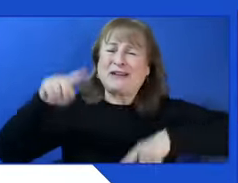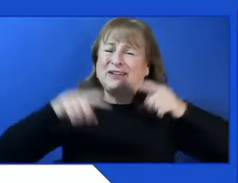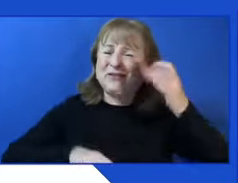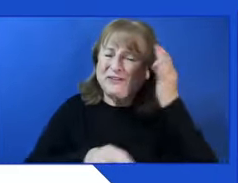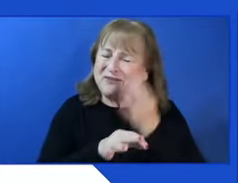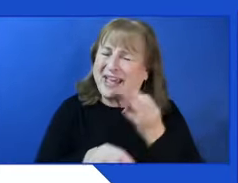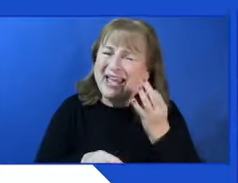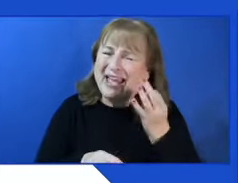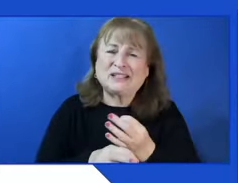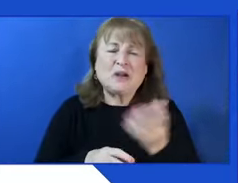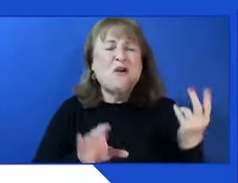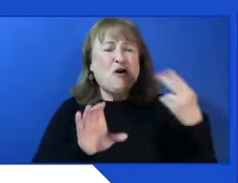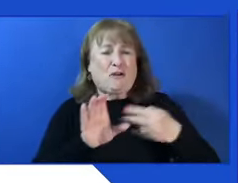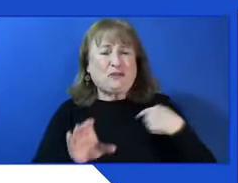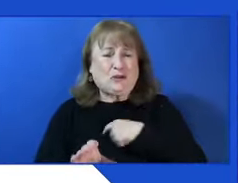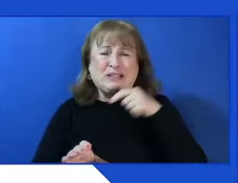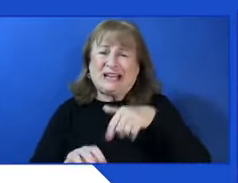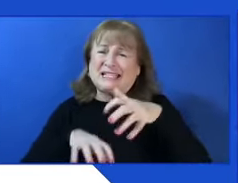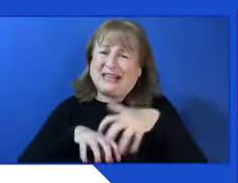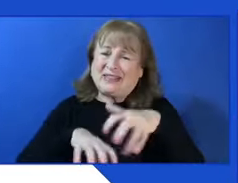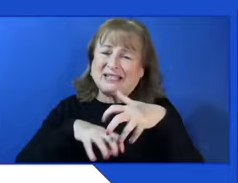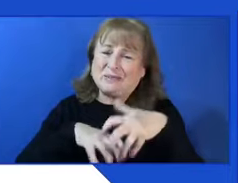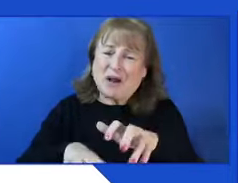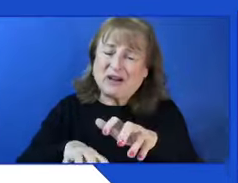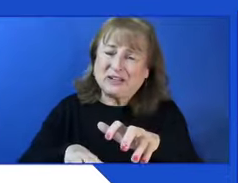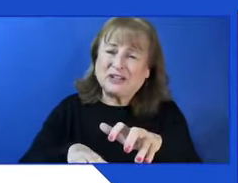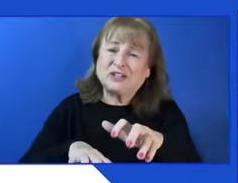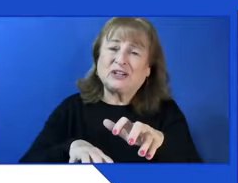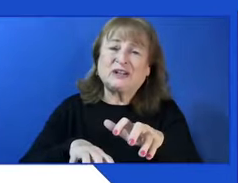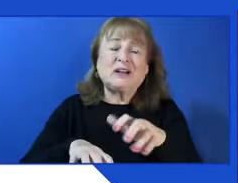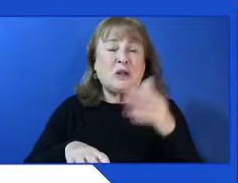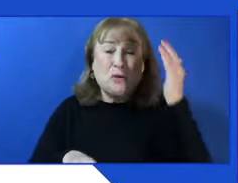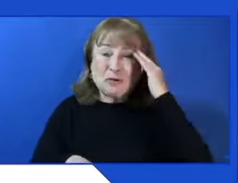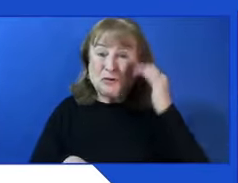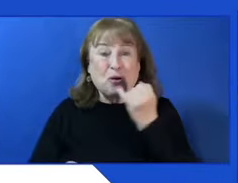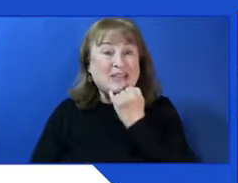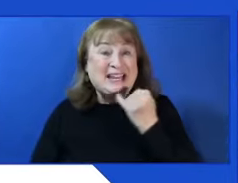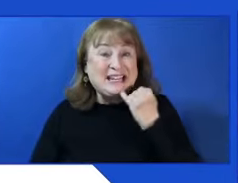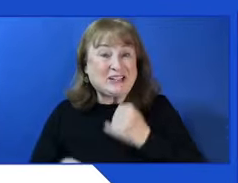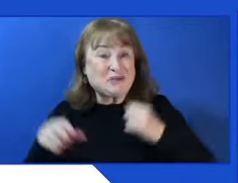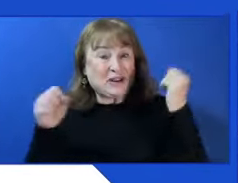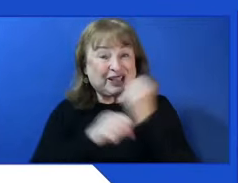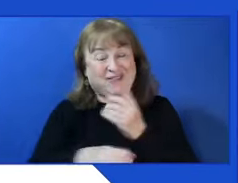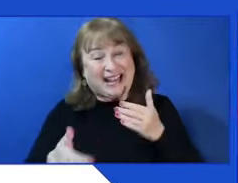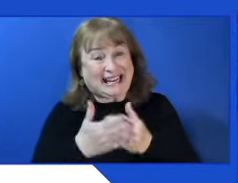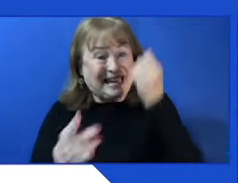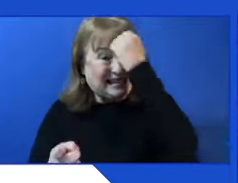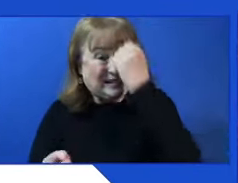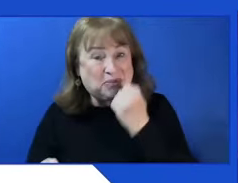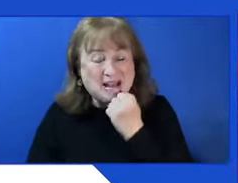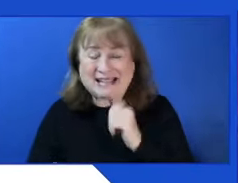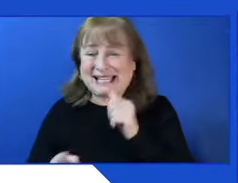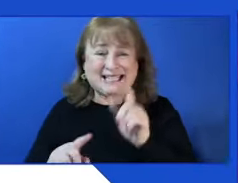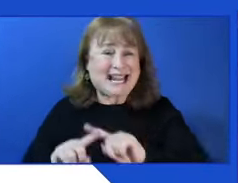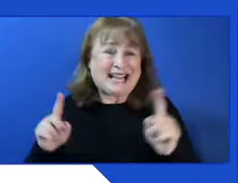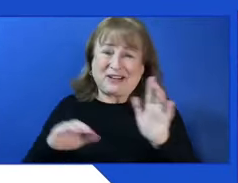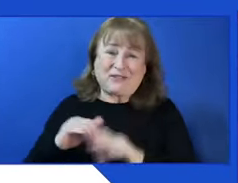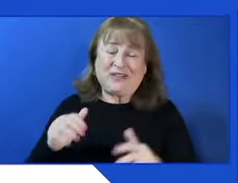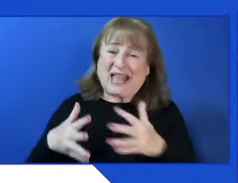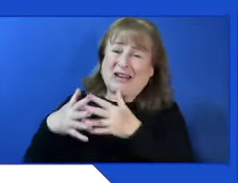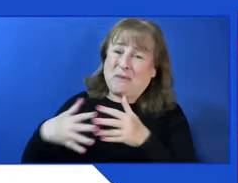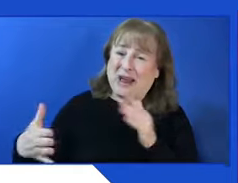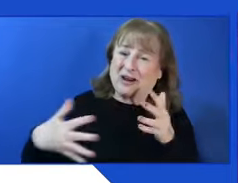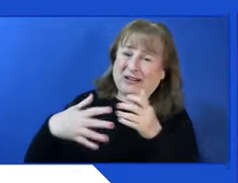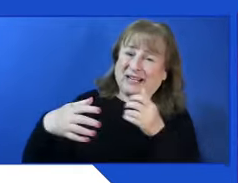who have joined us in this march. You know that Israel's fight against Hamas is no different than America's fight